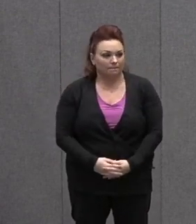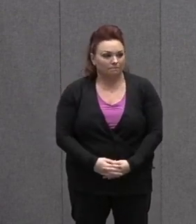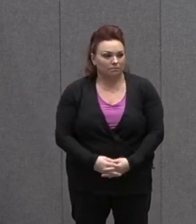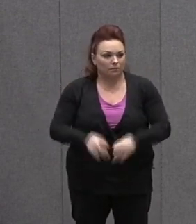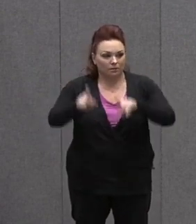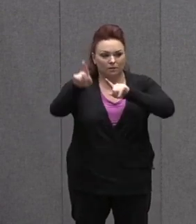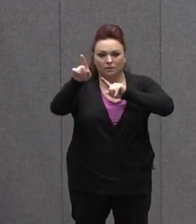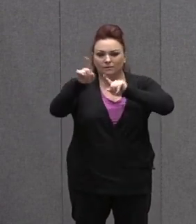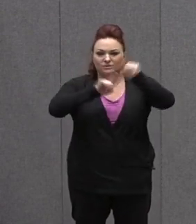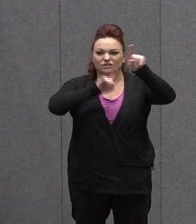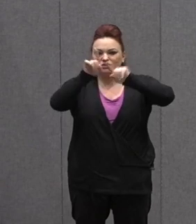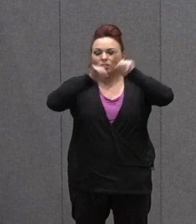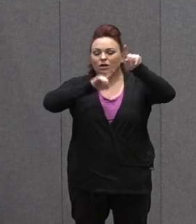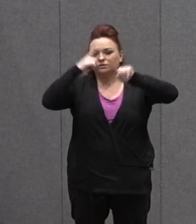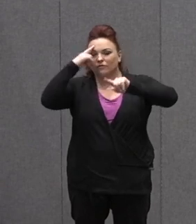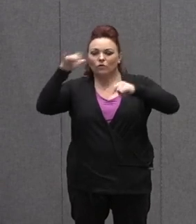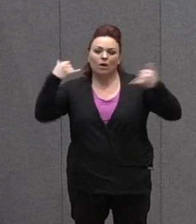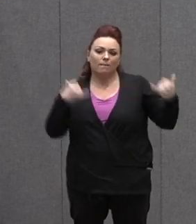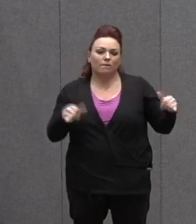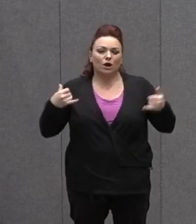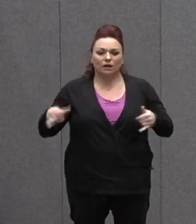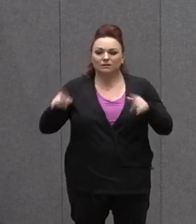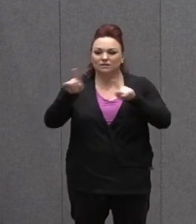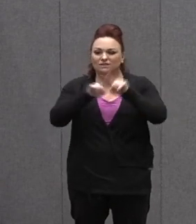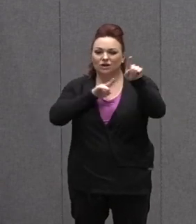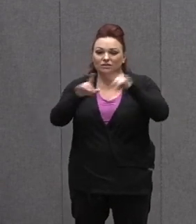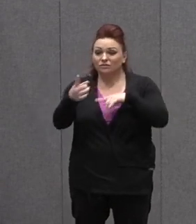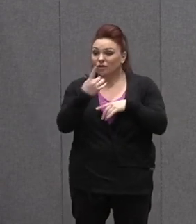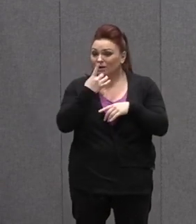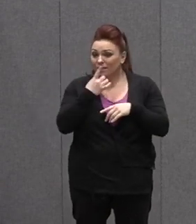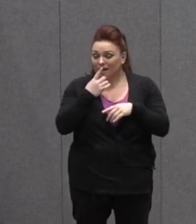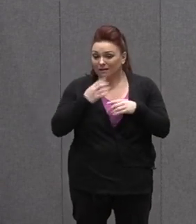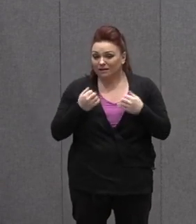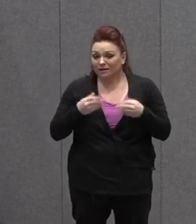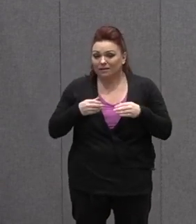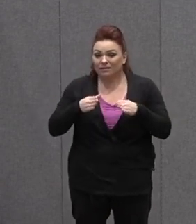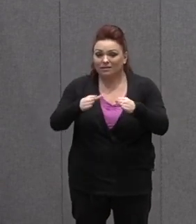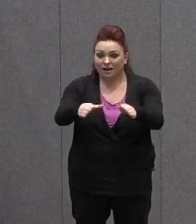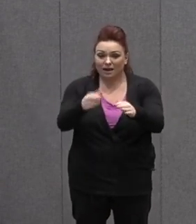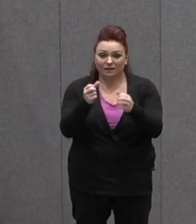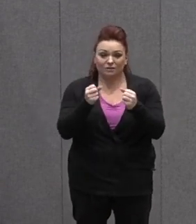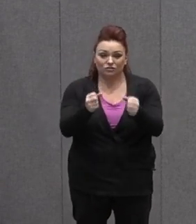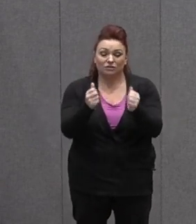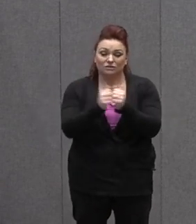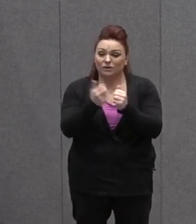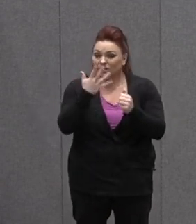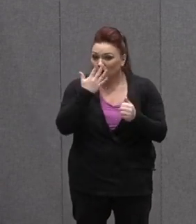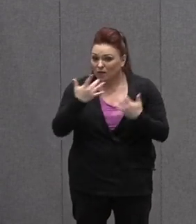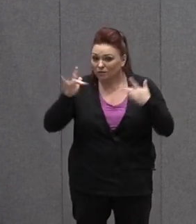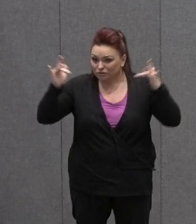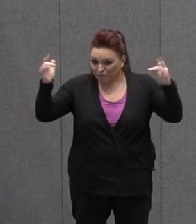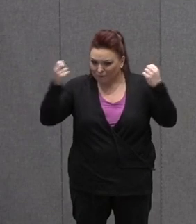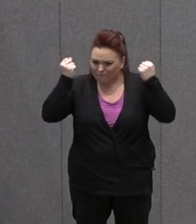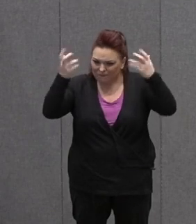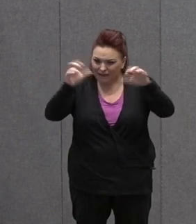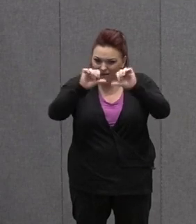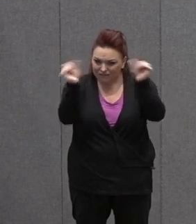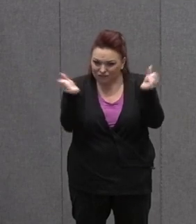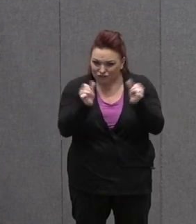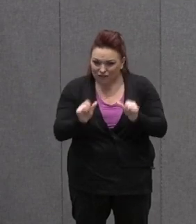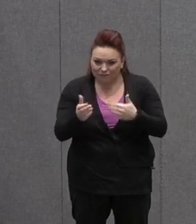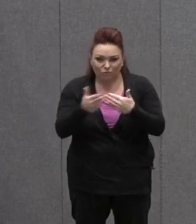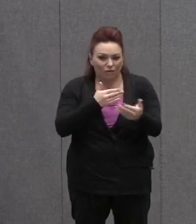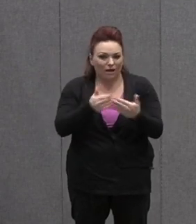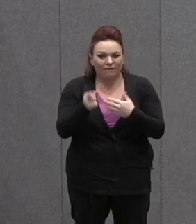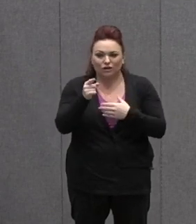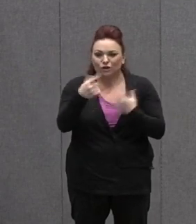Stars for parties, stars for light, lining streets with colors bright. There are so many shapes wherever you